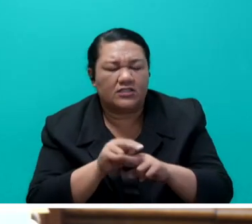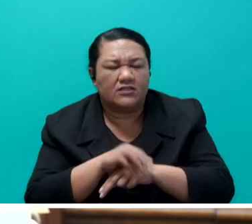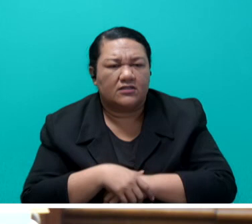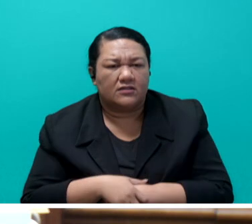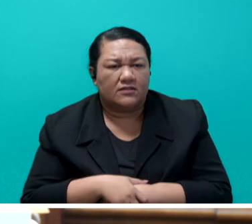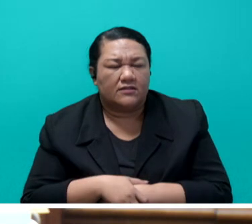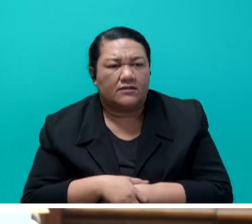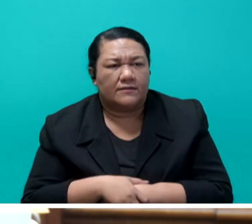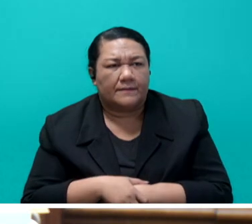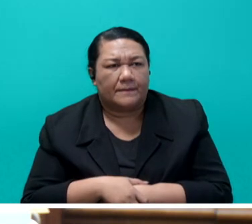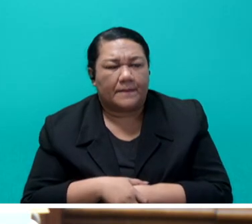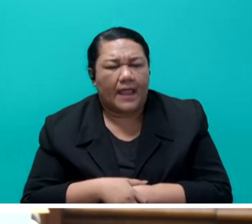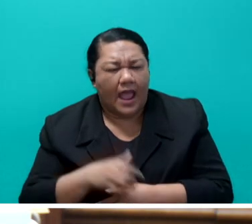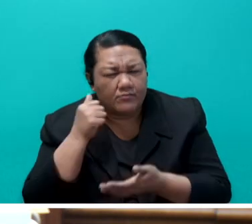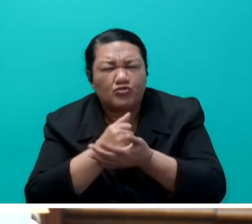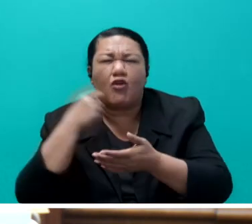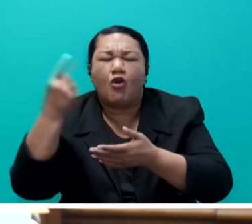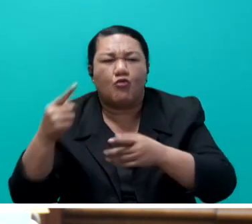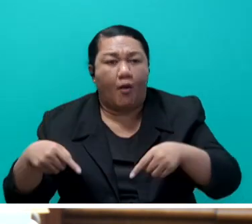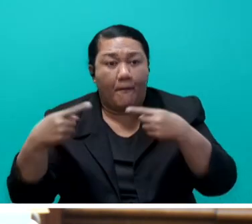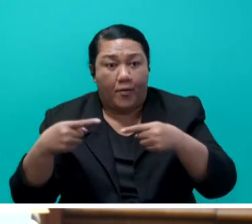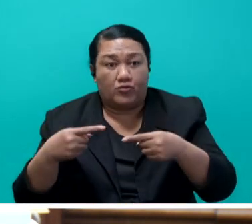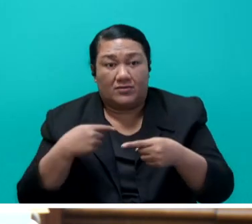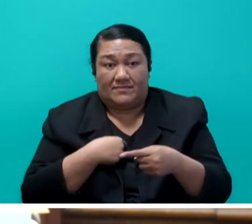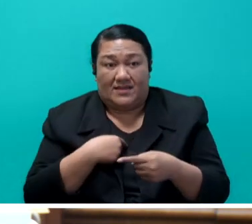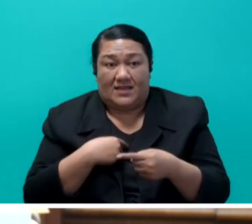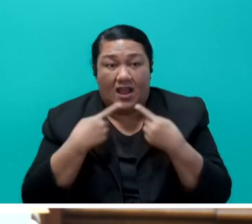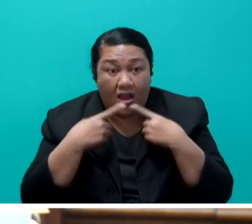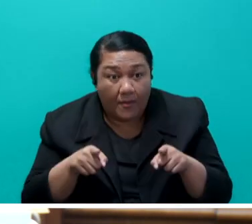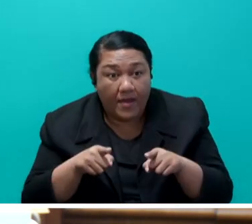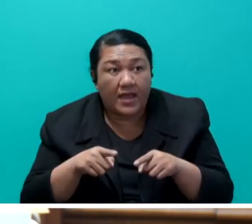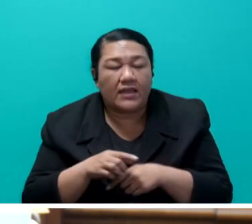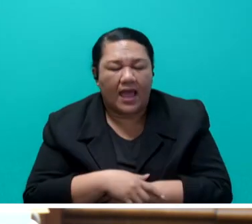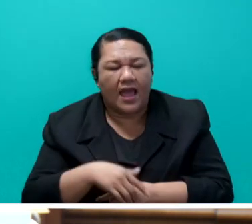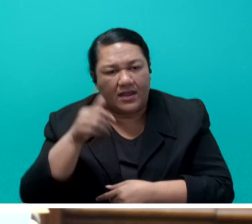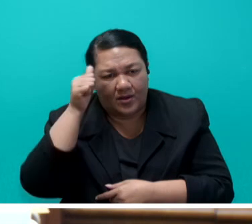I assure those who oppose my positions that I share the same love they have for this country.